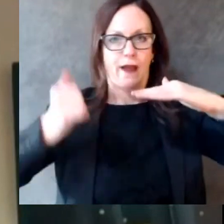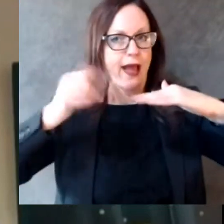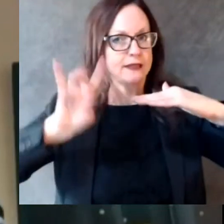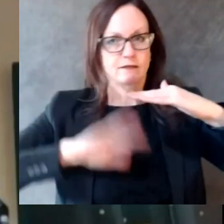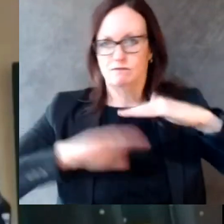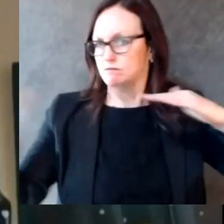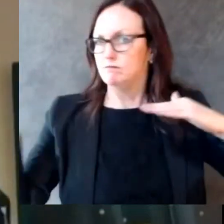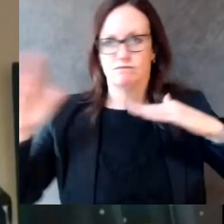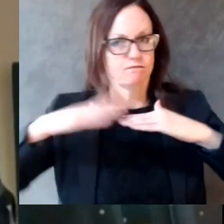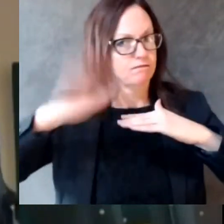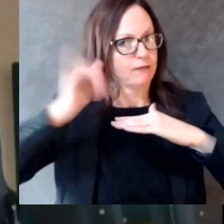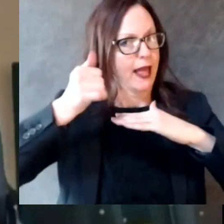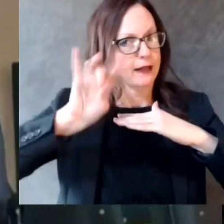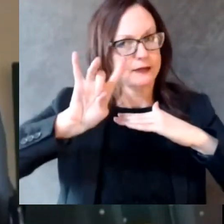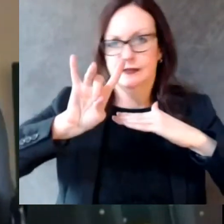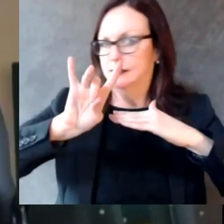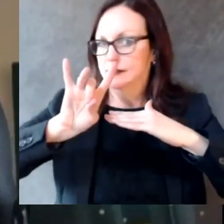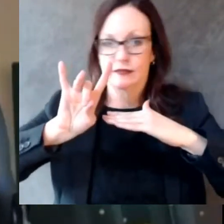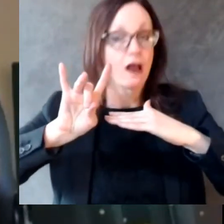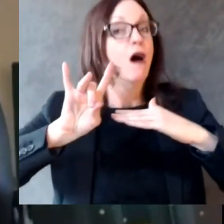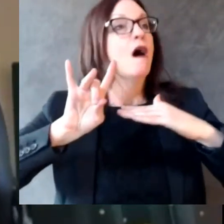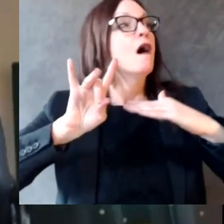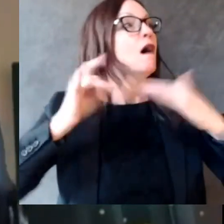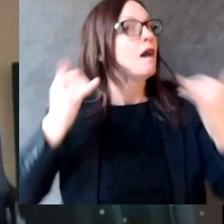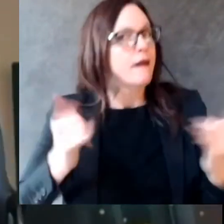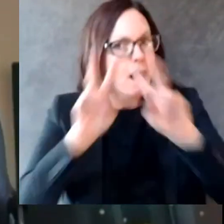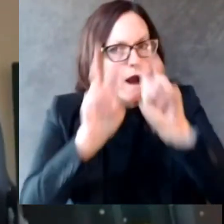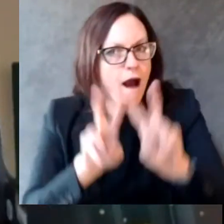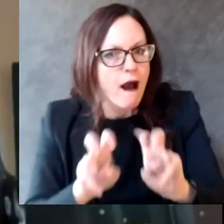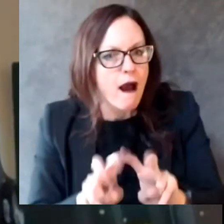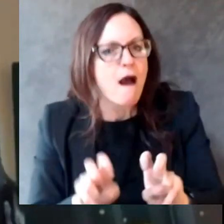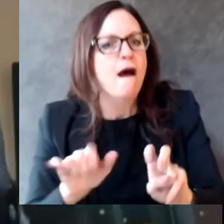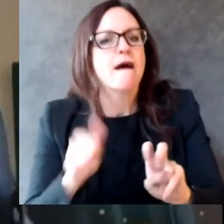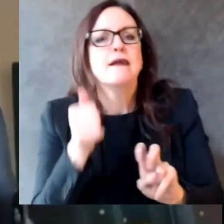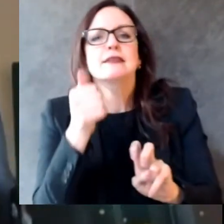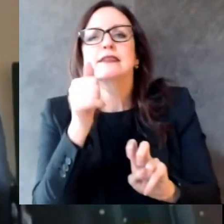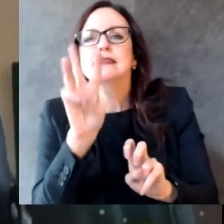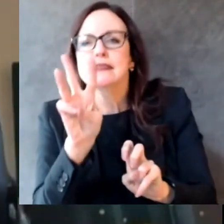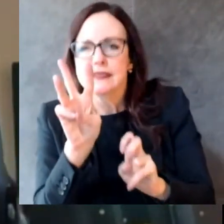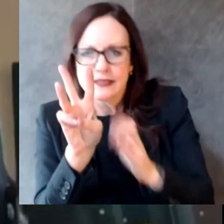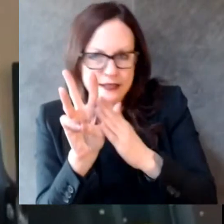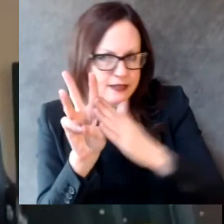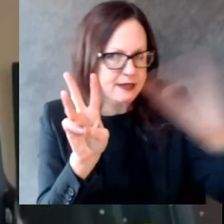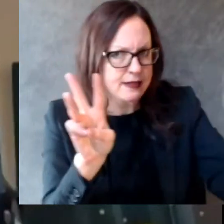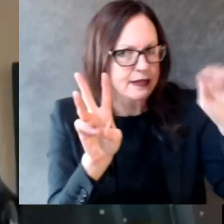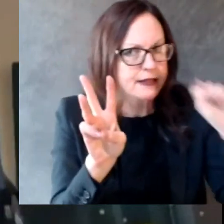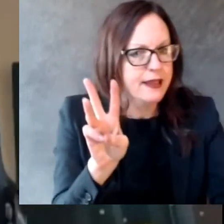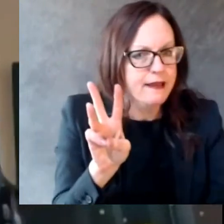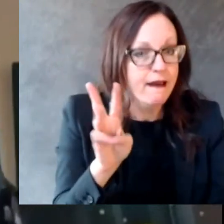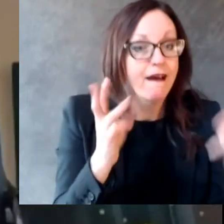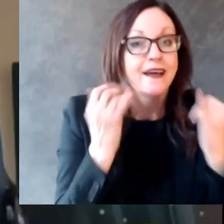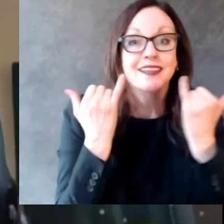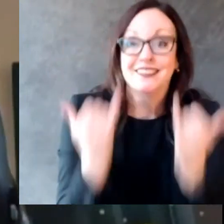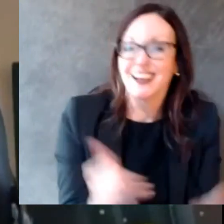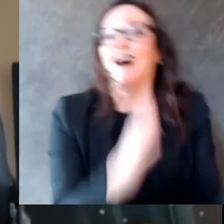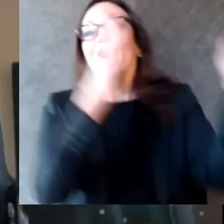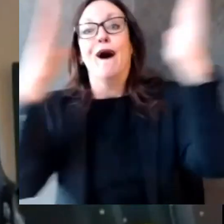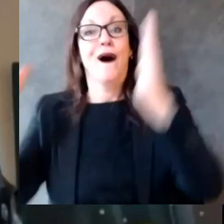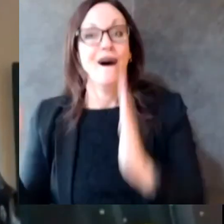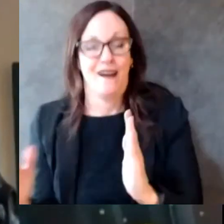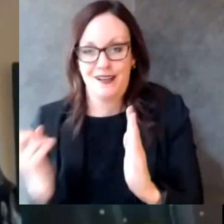about before, stop the spread of the vaccine in its tracks. It's of the total population. And you've seen